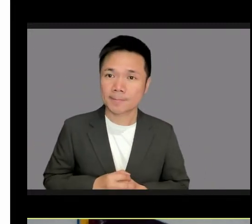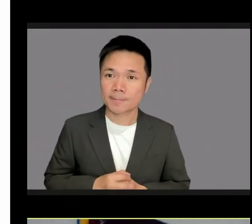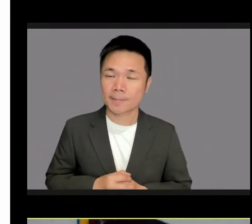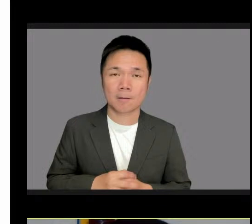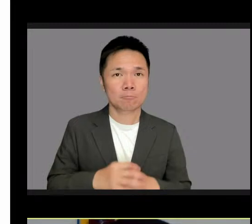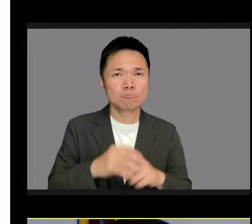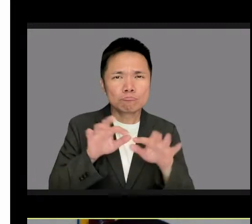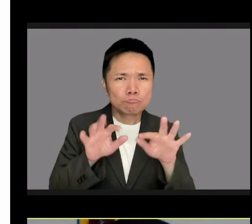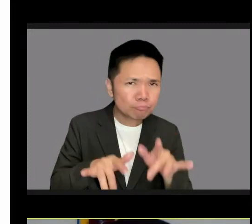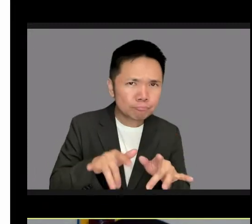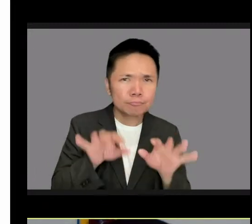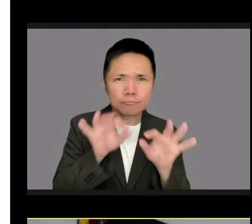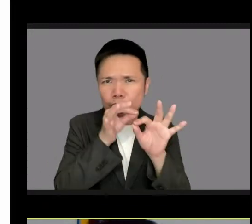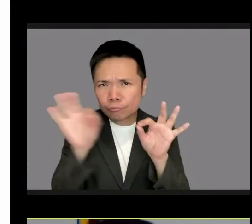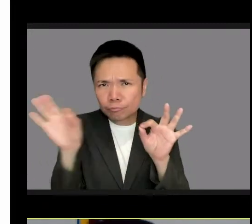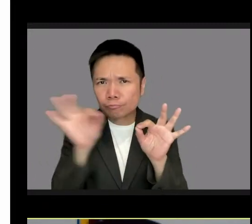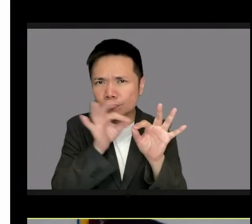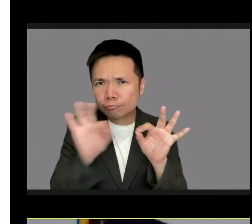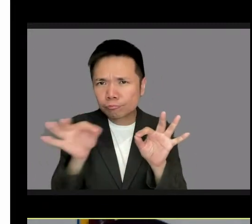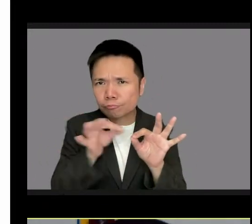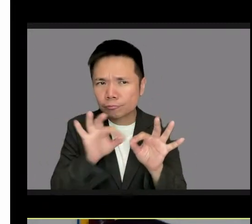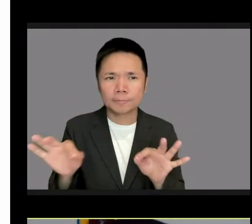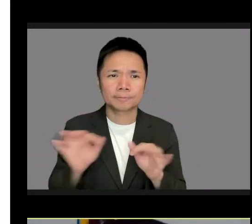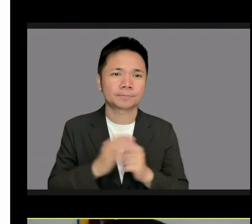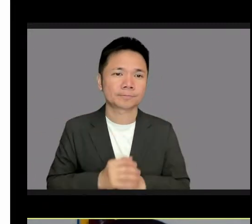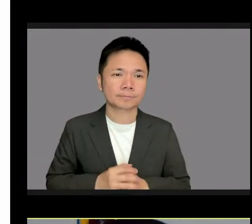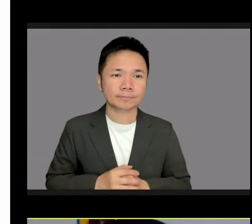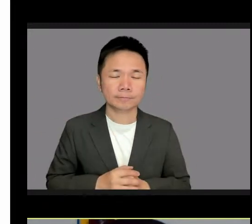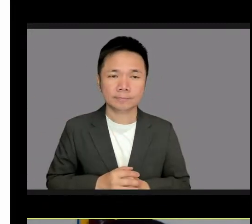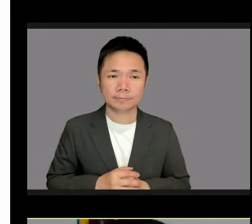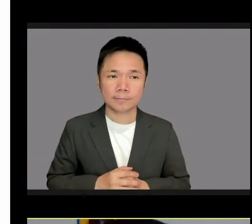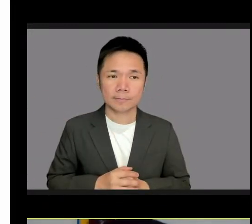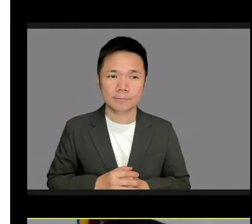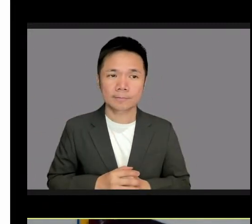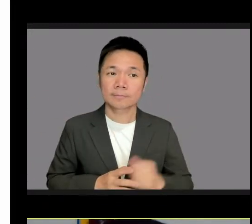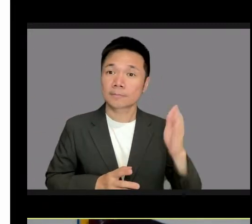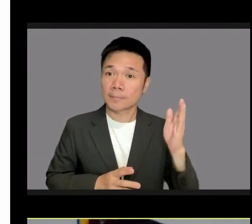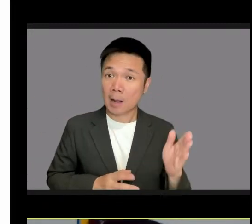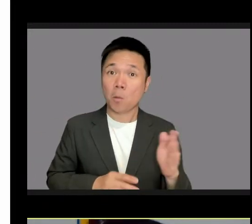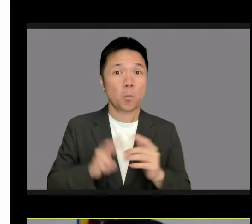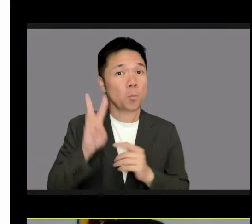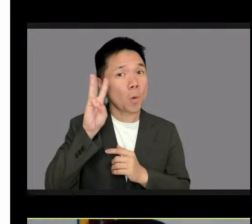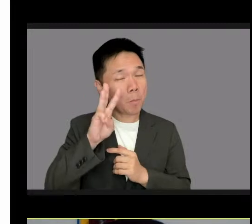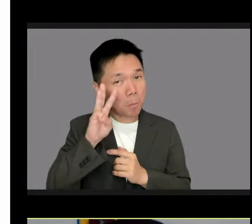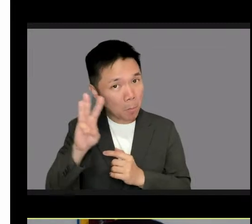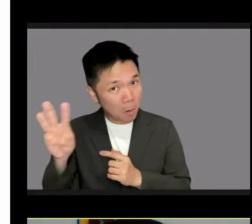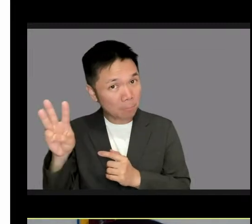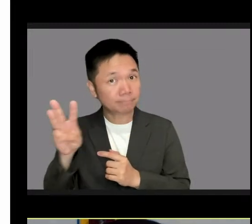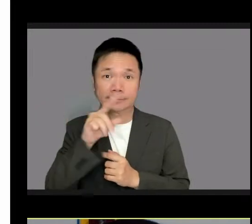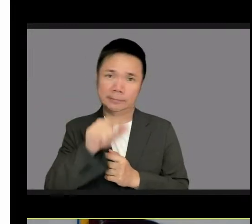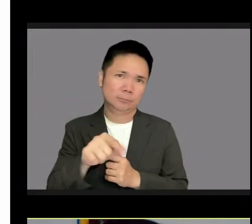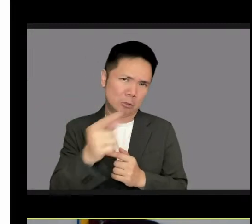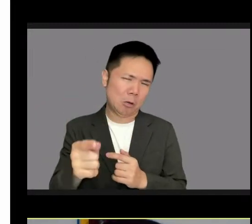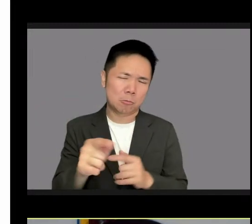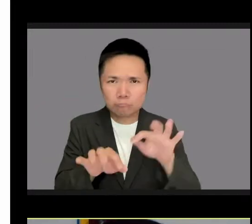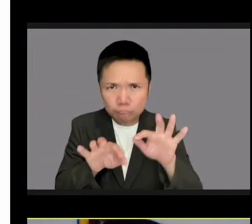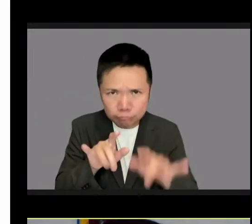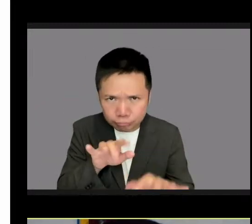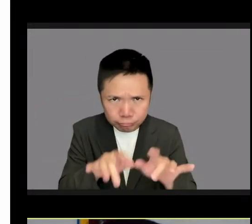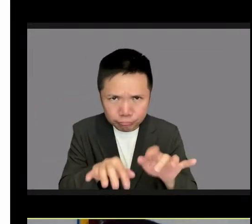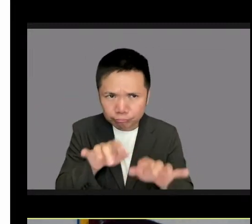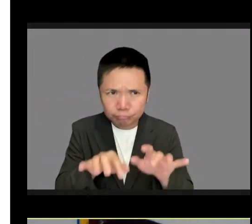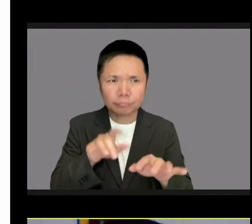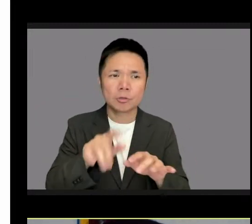internet on websites. You have mailing and other systems, but website is the most common place that we have, where we have